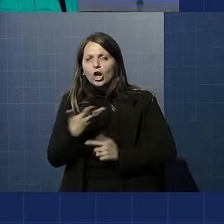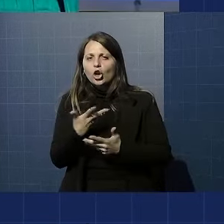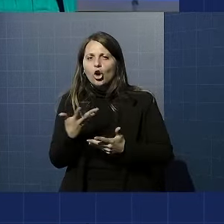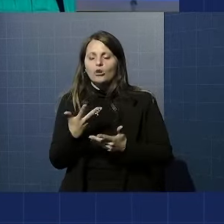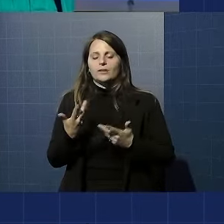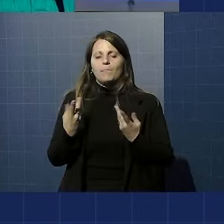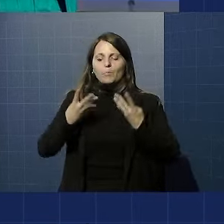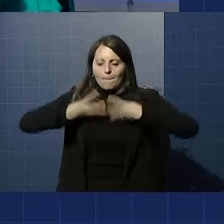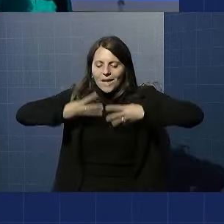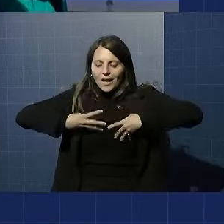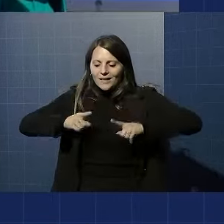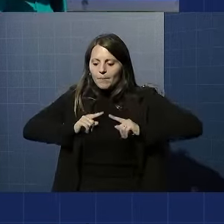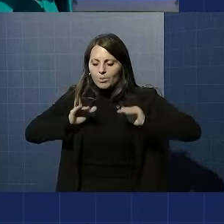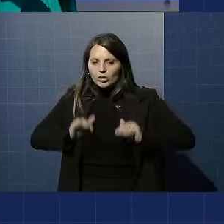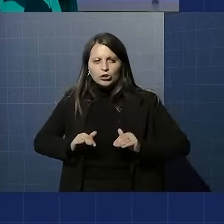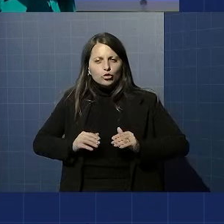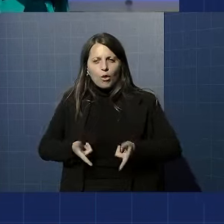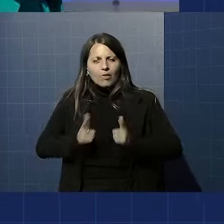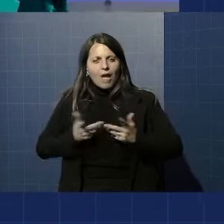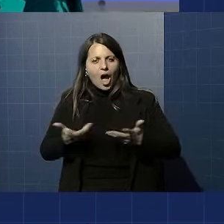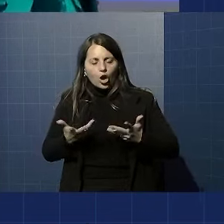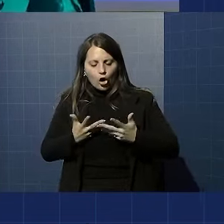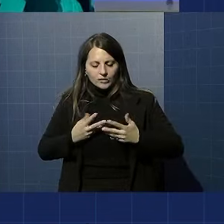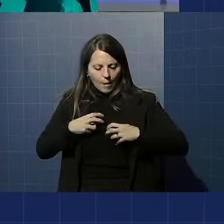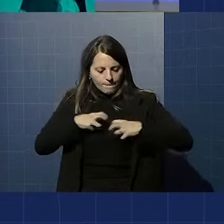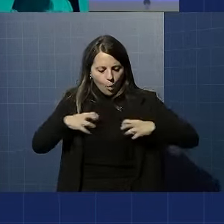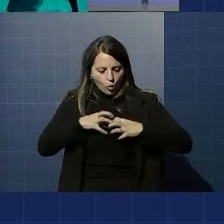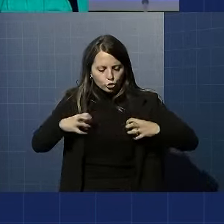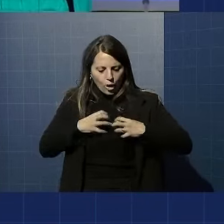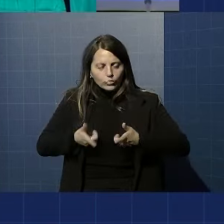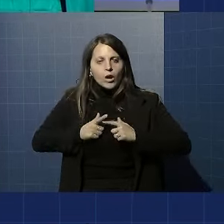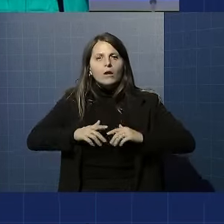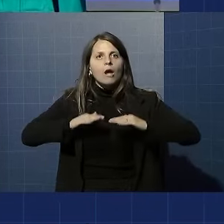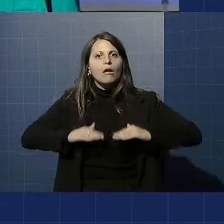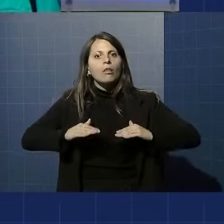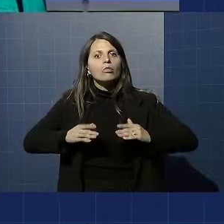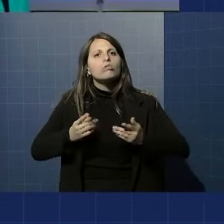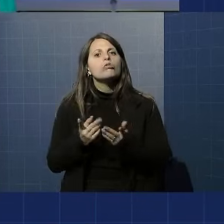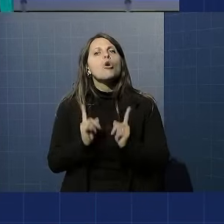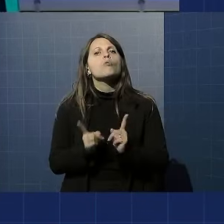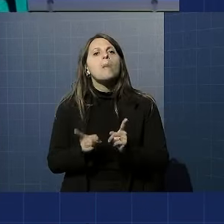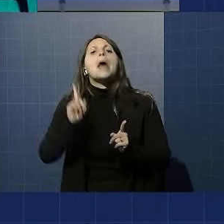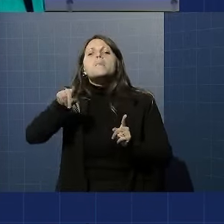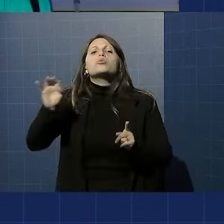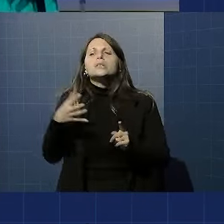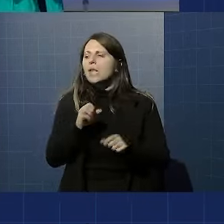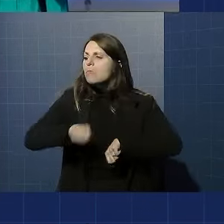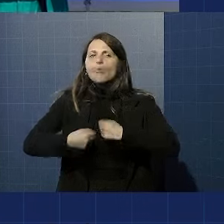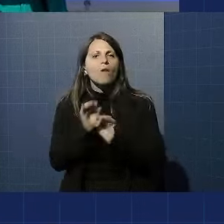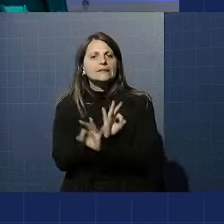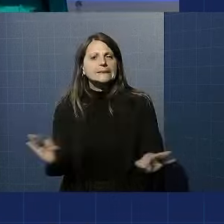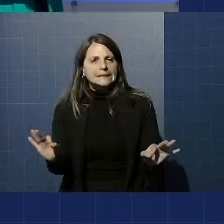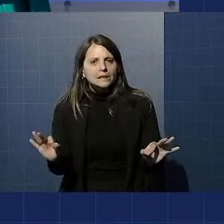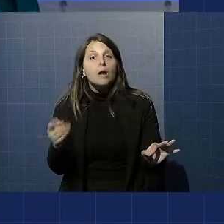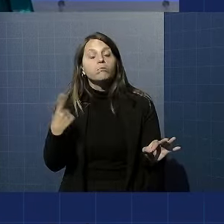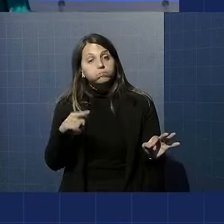This, of course, is something that would be very interesting to apply in space. And also the radiation, we've tested animals that are